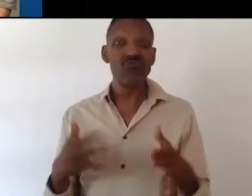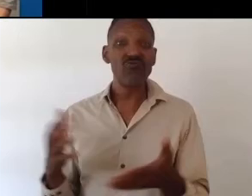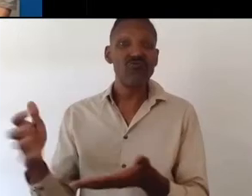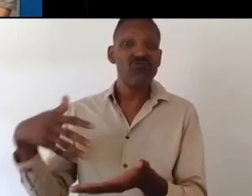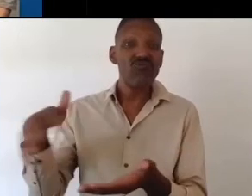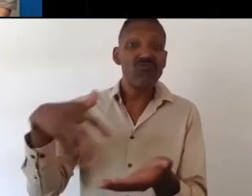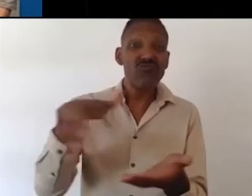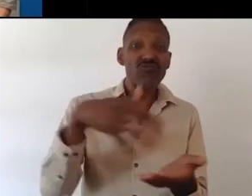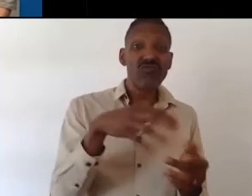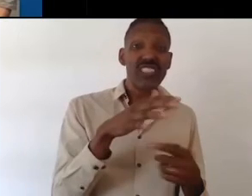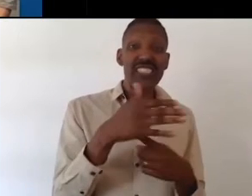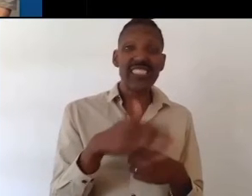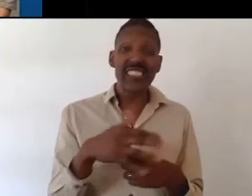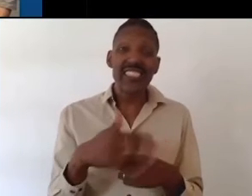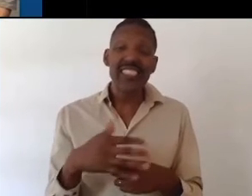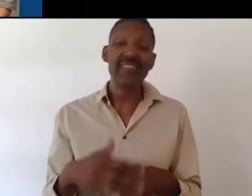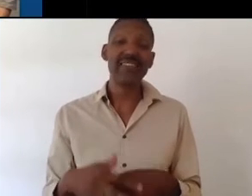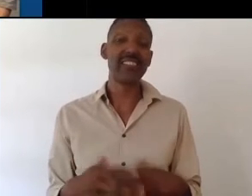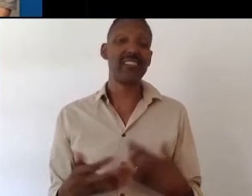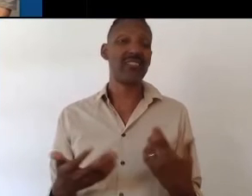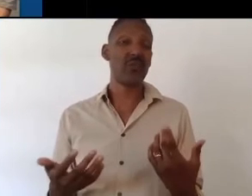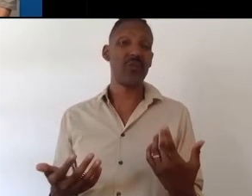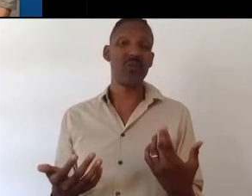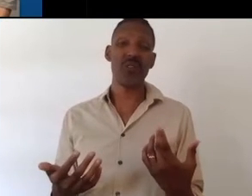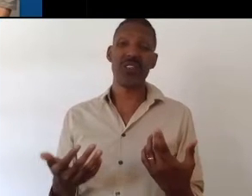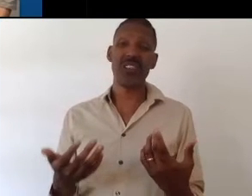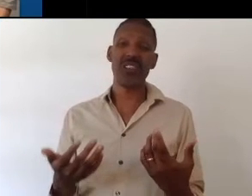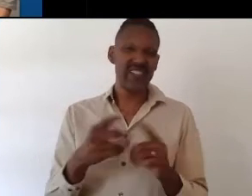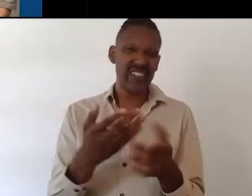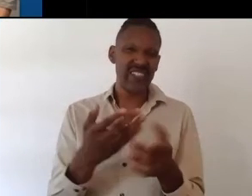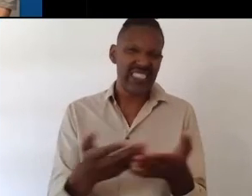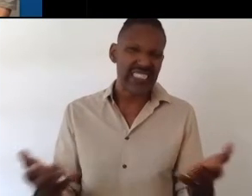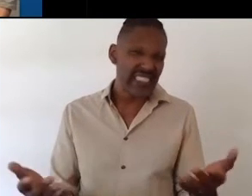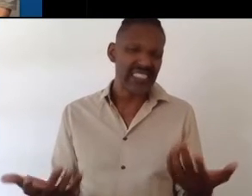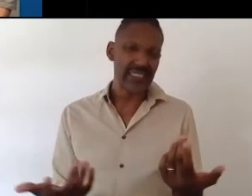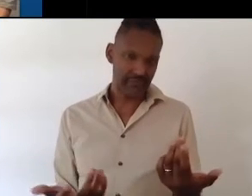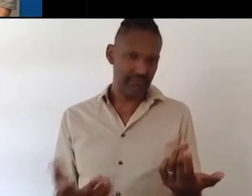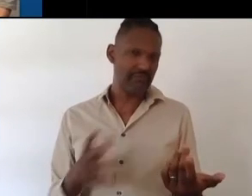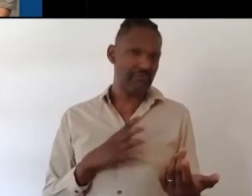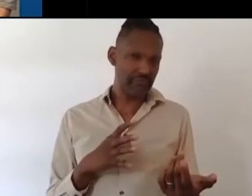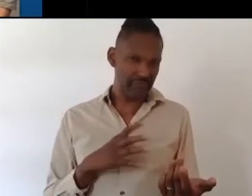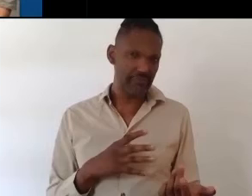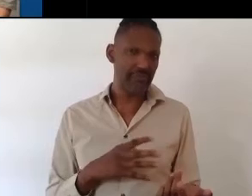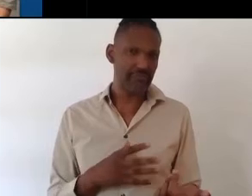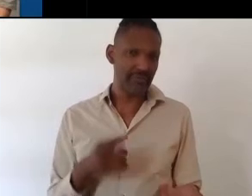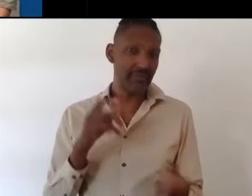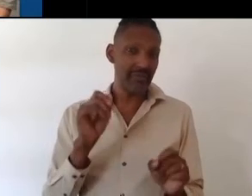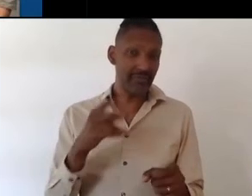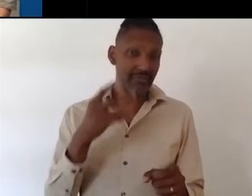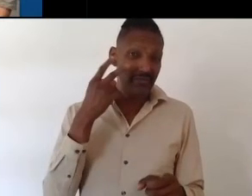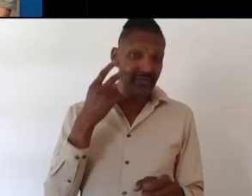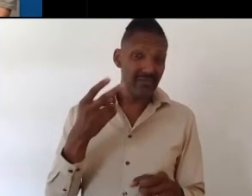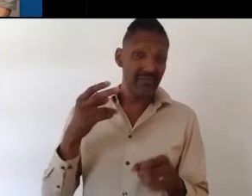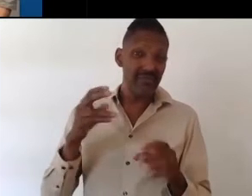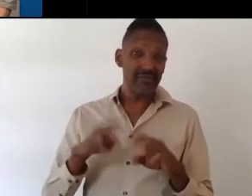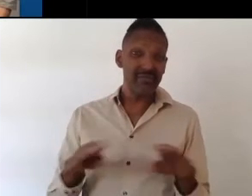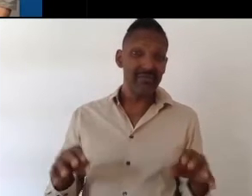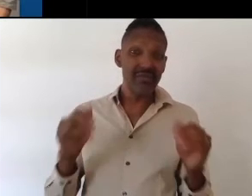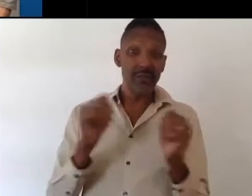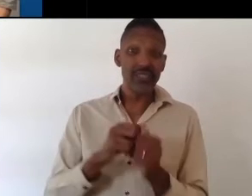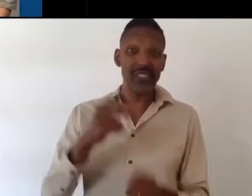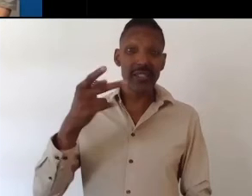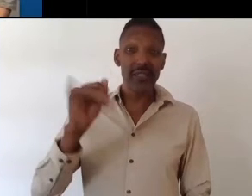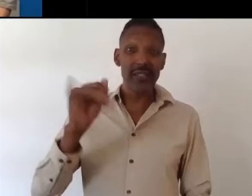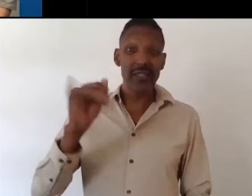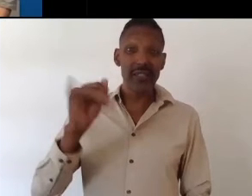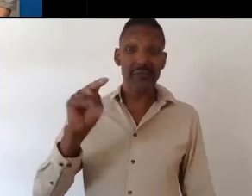cone floated. The other thing that we use quite a bit is books, fiction and nonfiction. And I